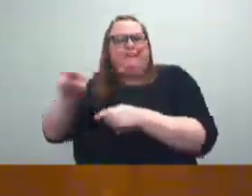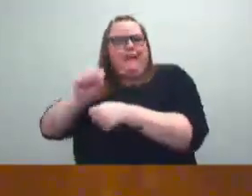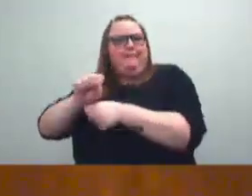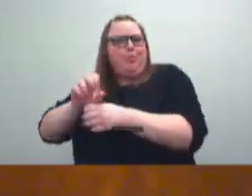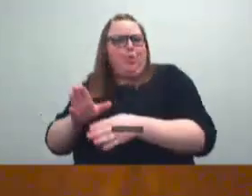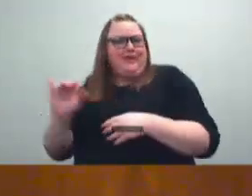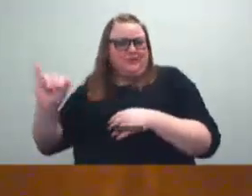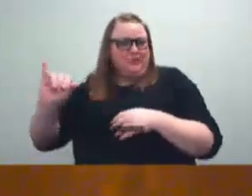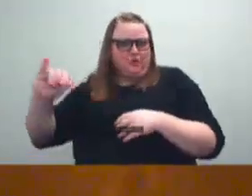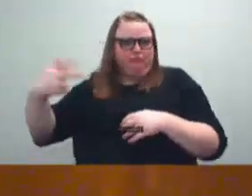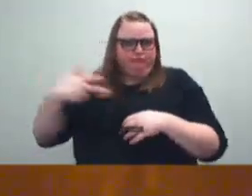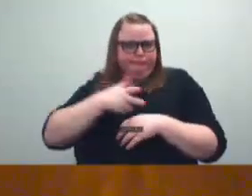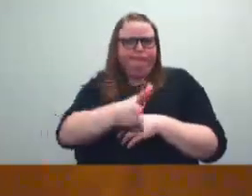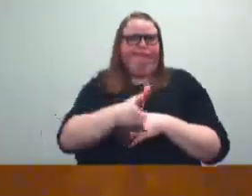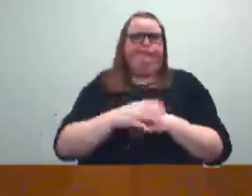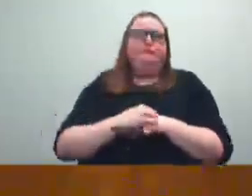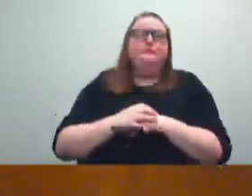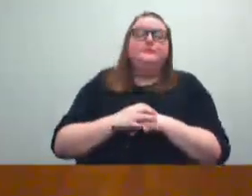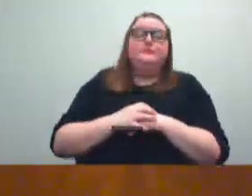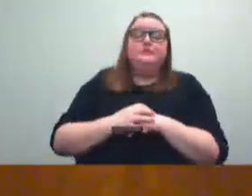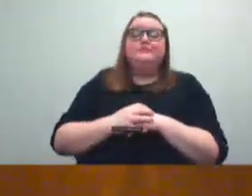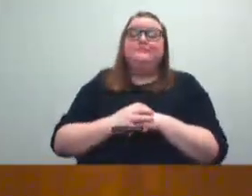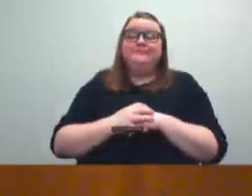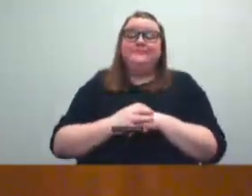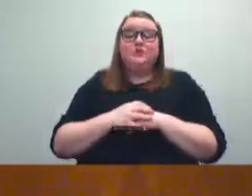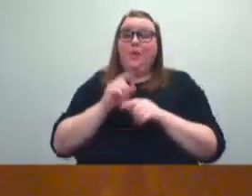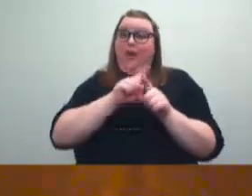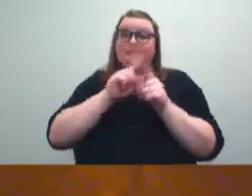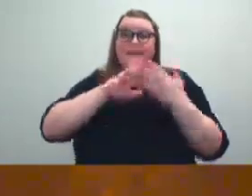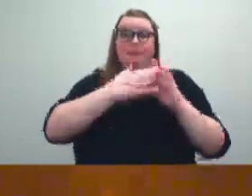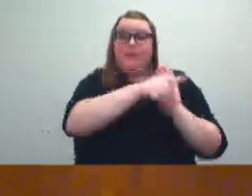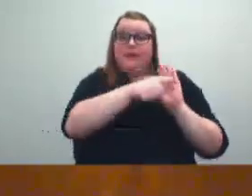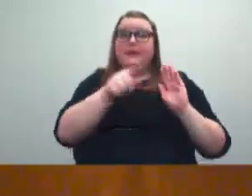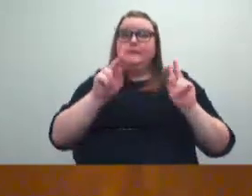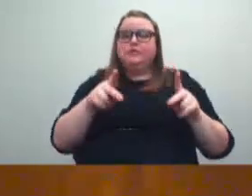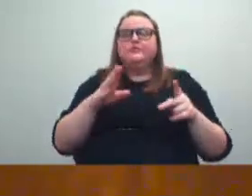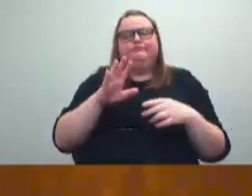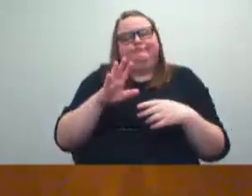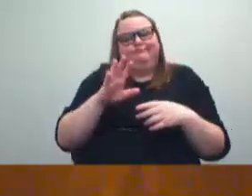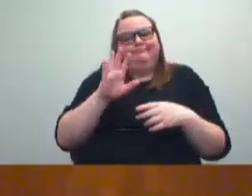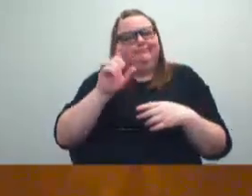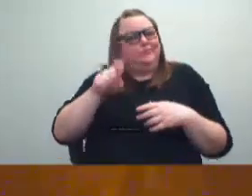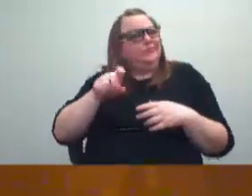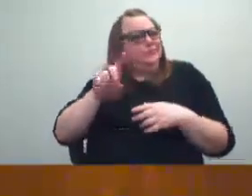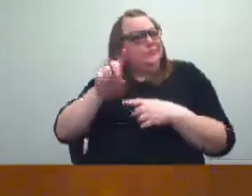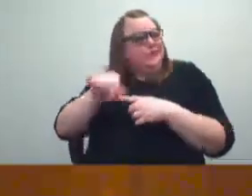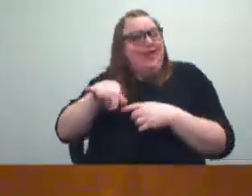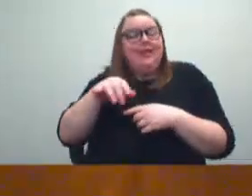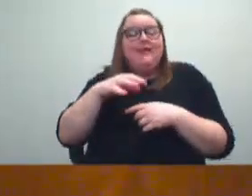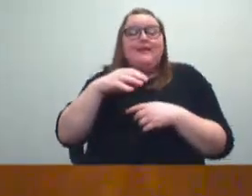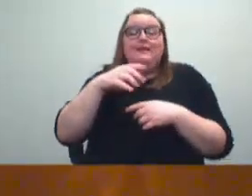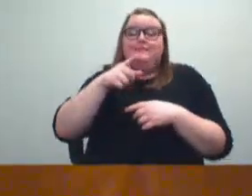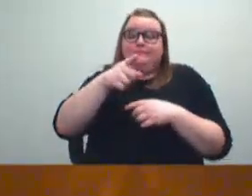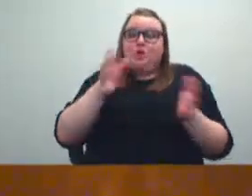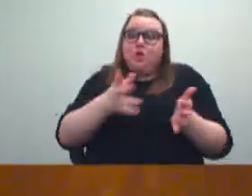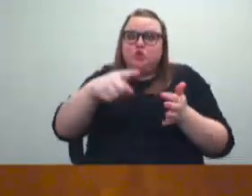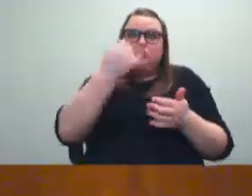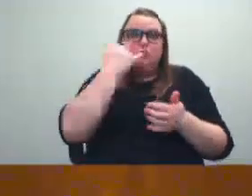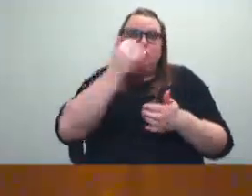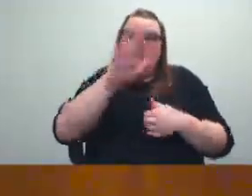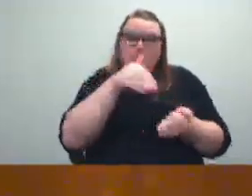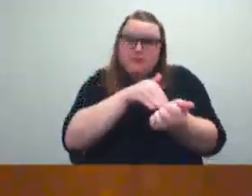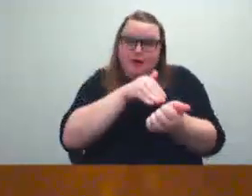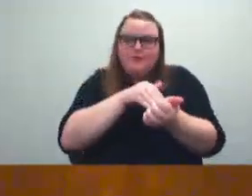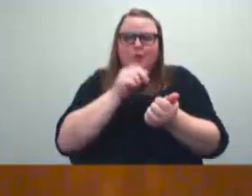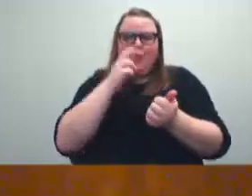your best bet as a community member. I would encourage you to call your physician, or if you use a Renown provider, call